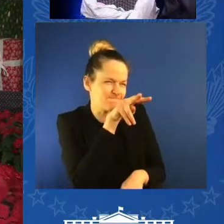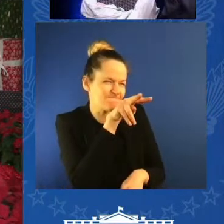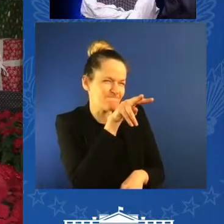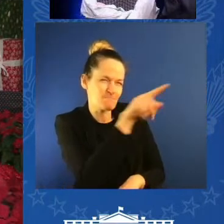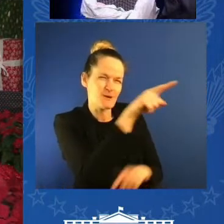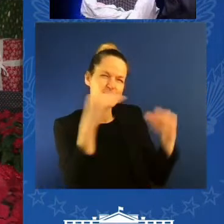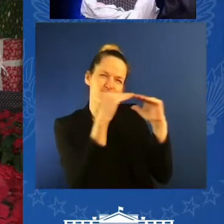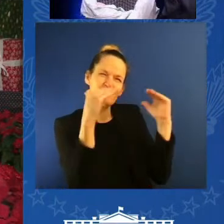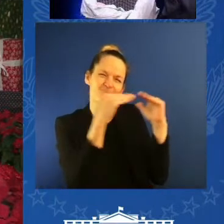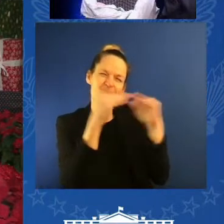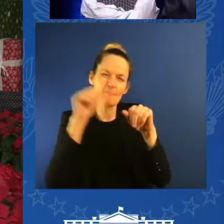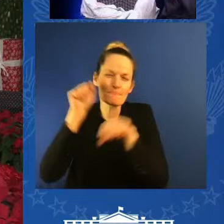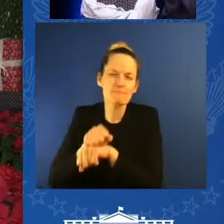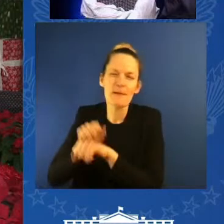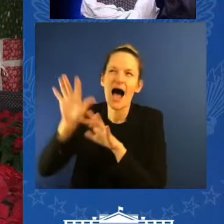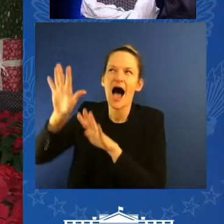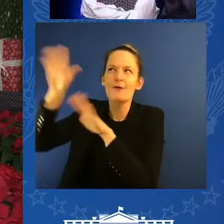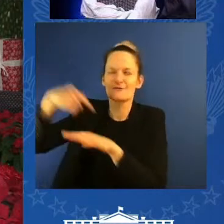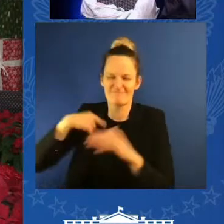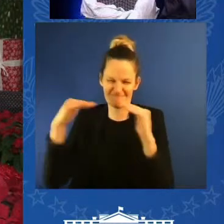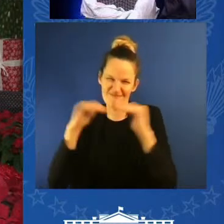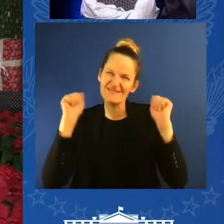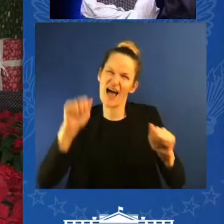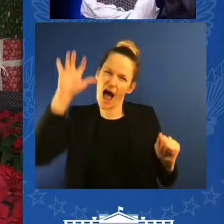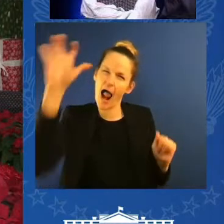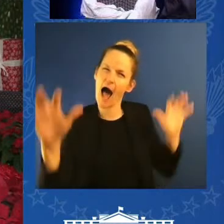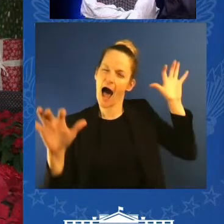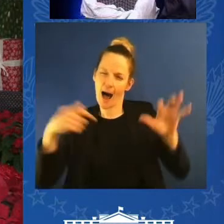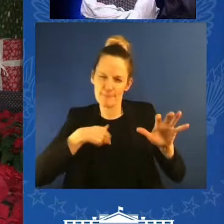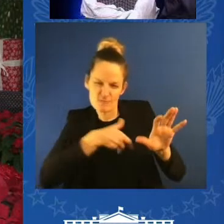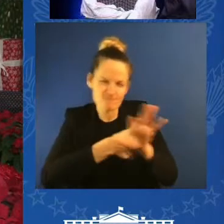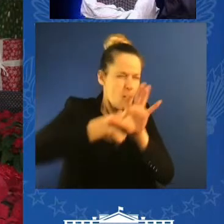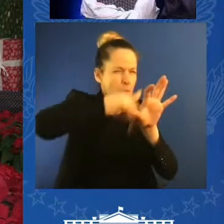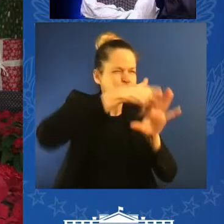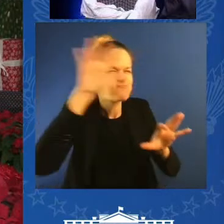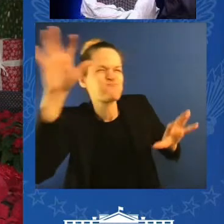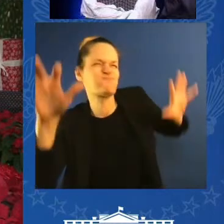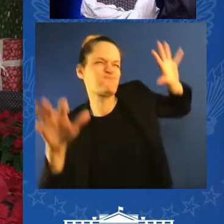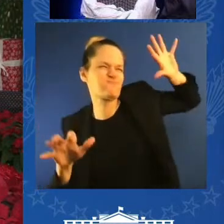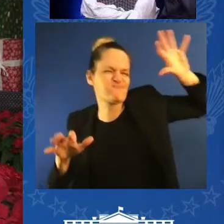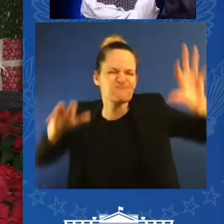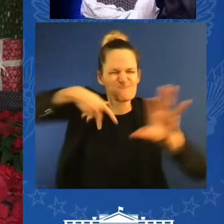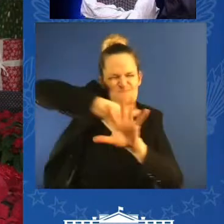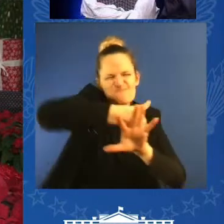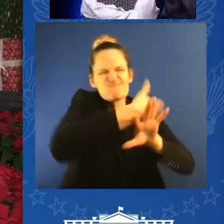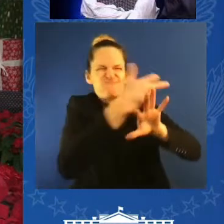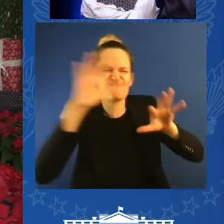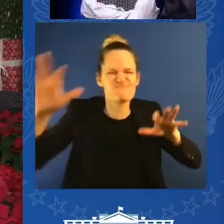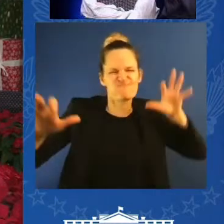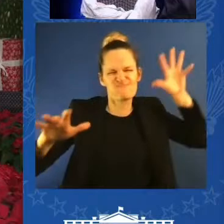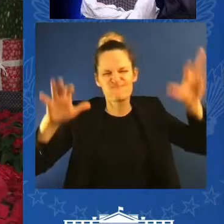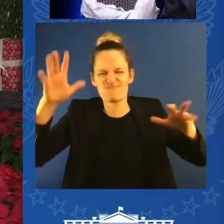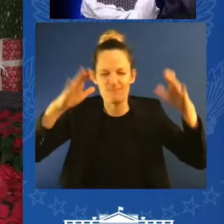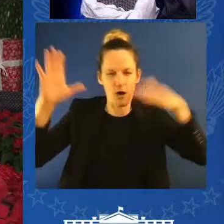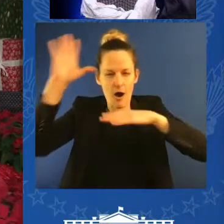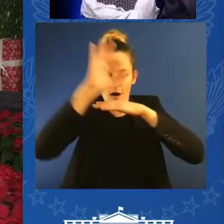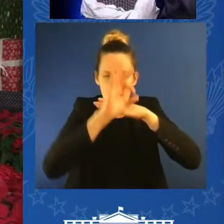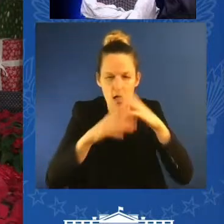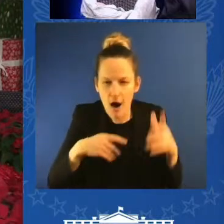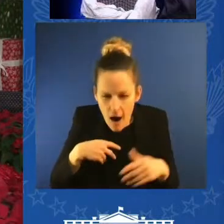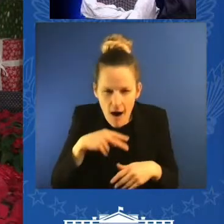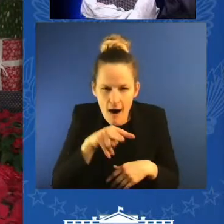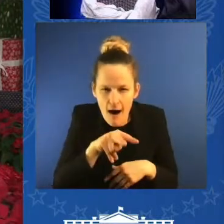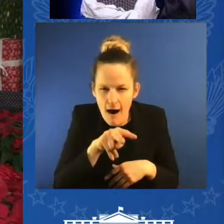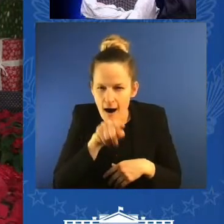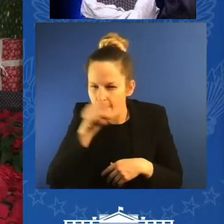down. Mm-hmm. He picked up a handful of snow, and another, and still another.